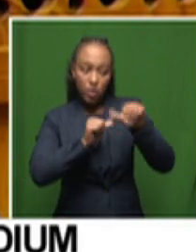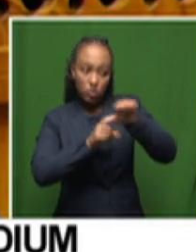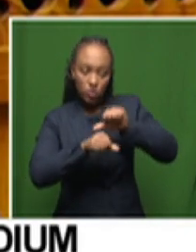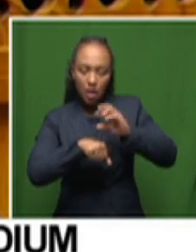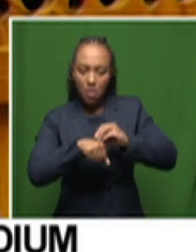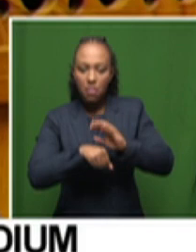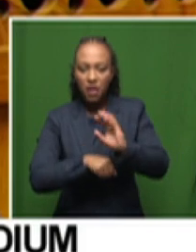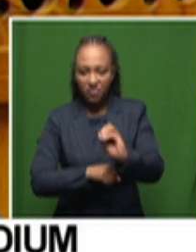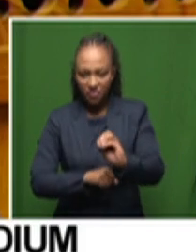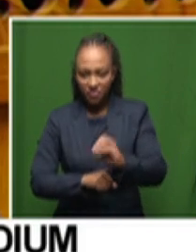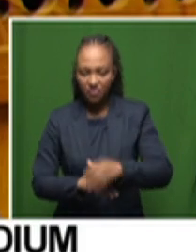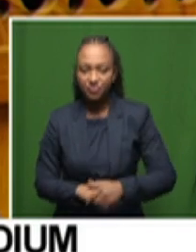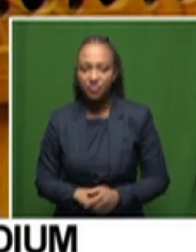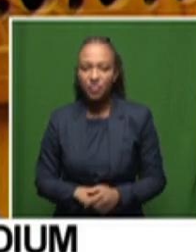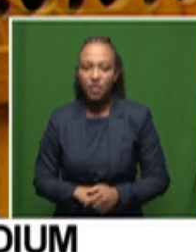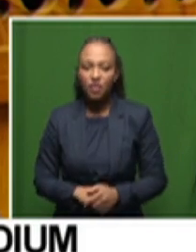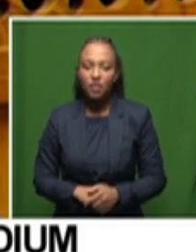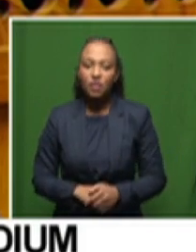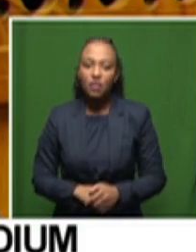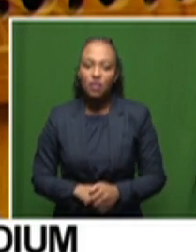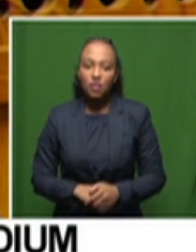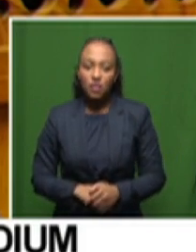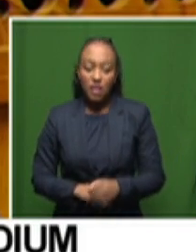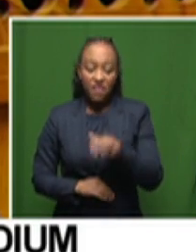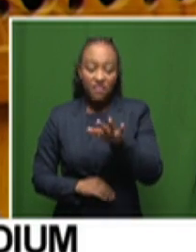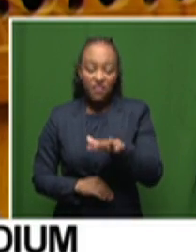Over the next 15 years,